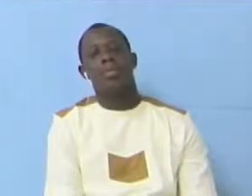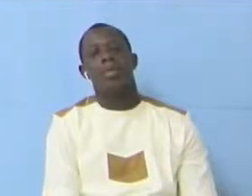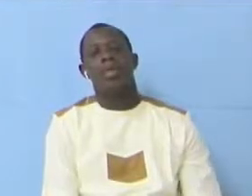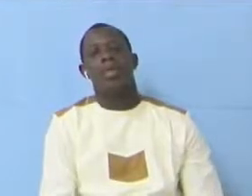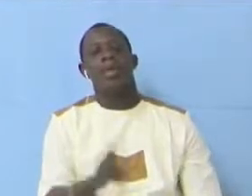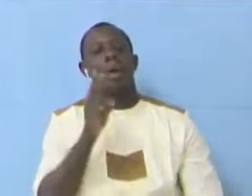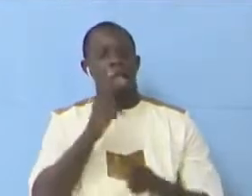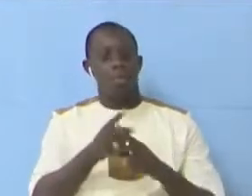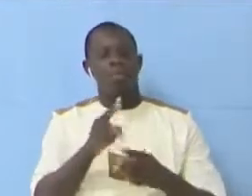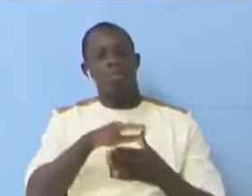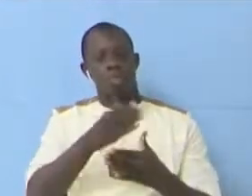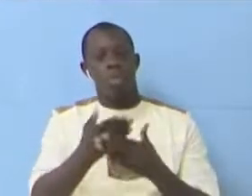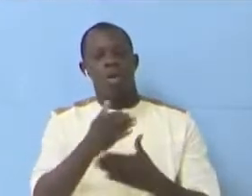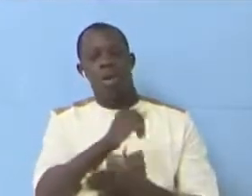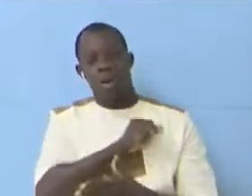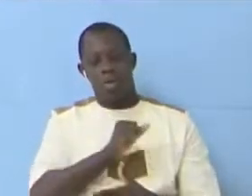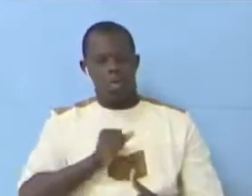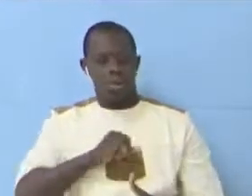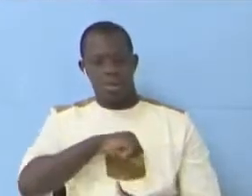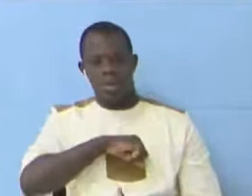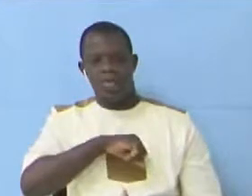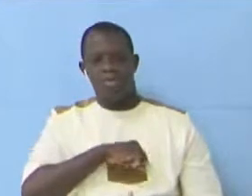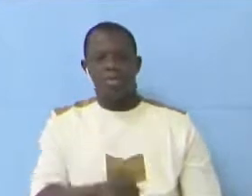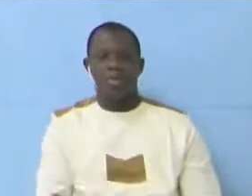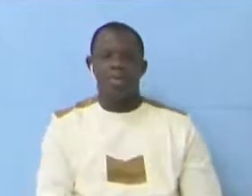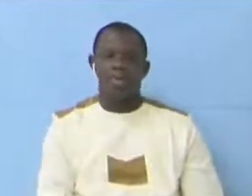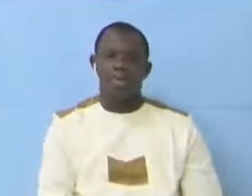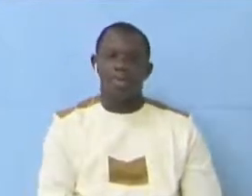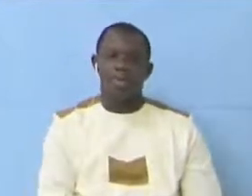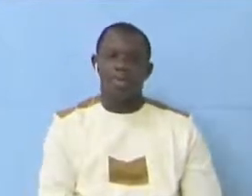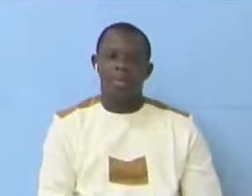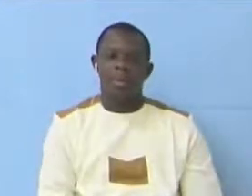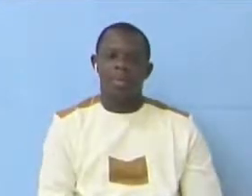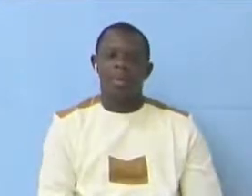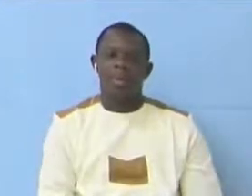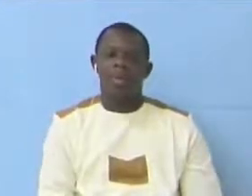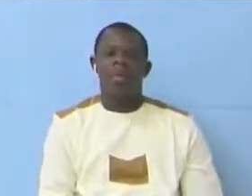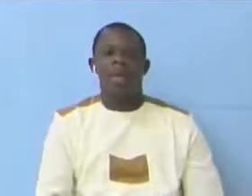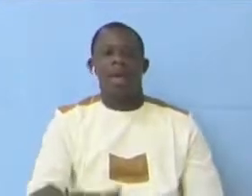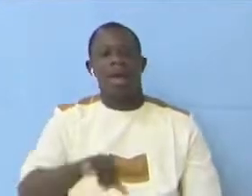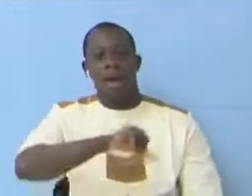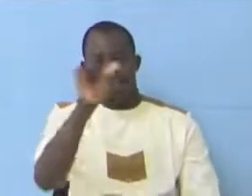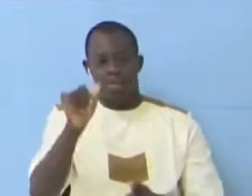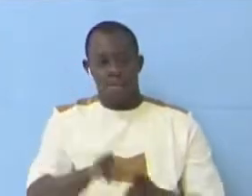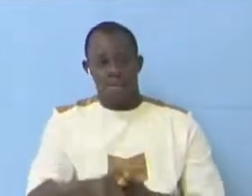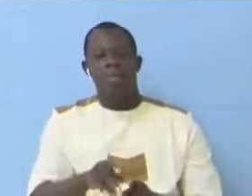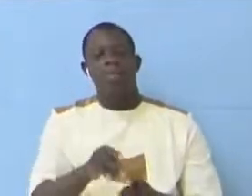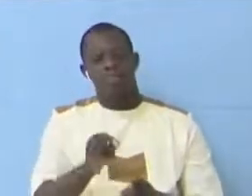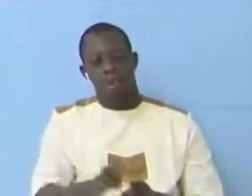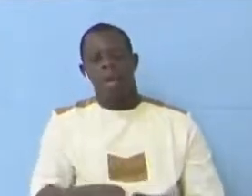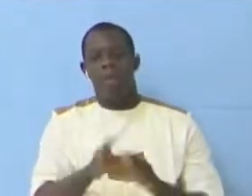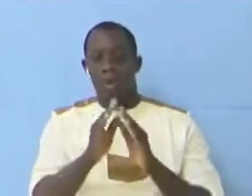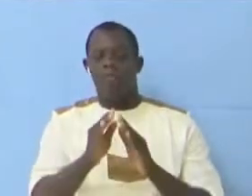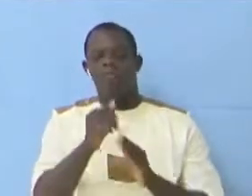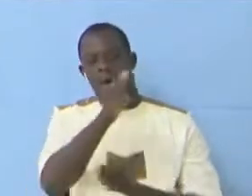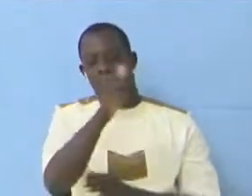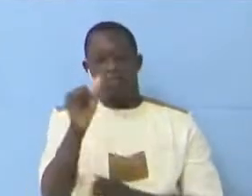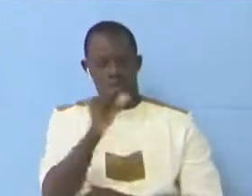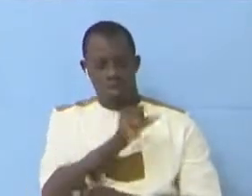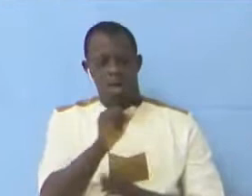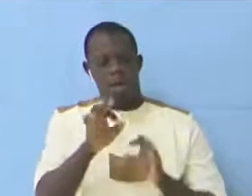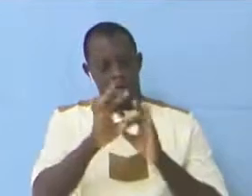diggante. Okay, yes. Ba pare ñu yéene wante jàmm. And we pray for each other